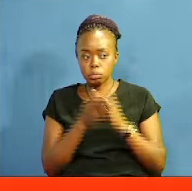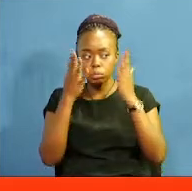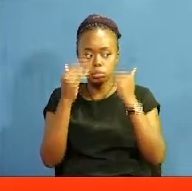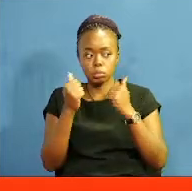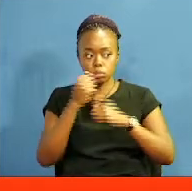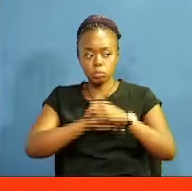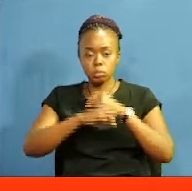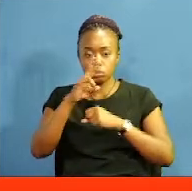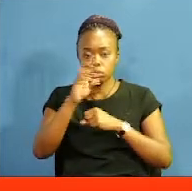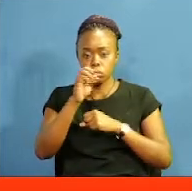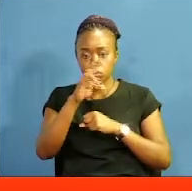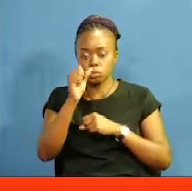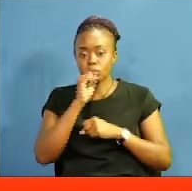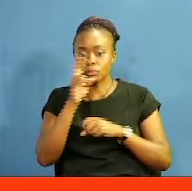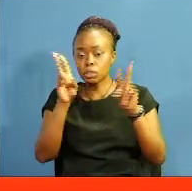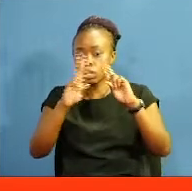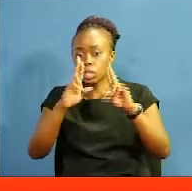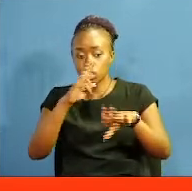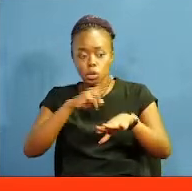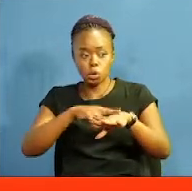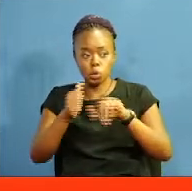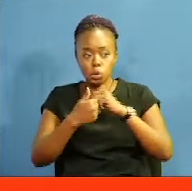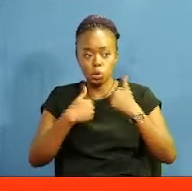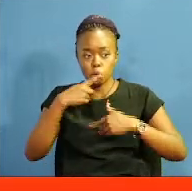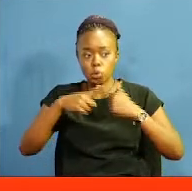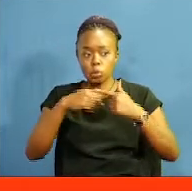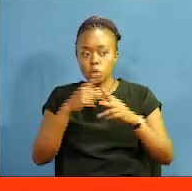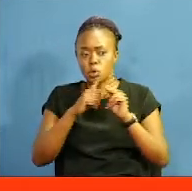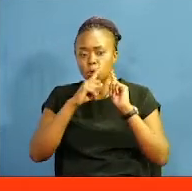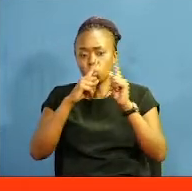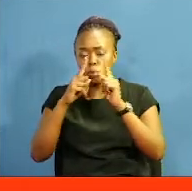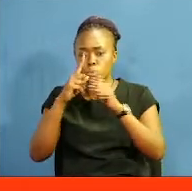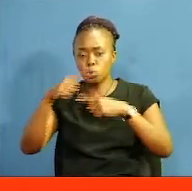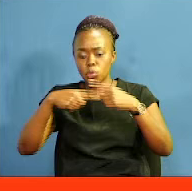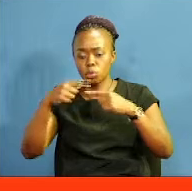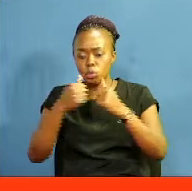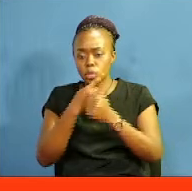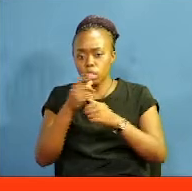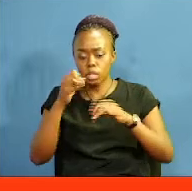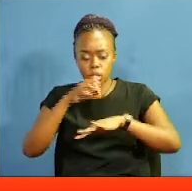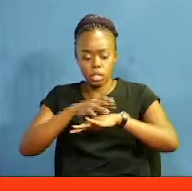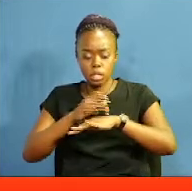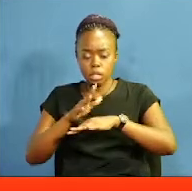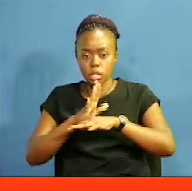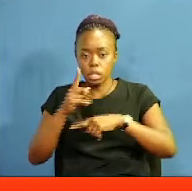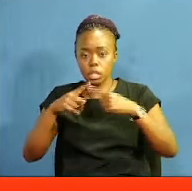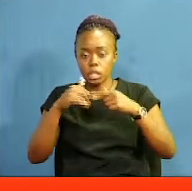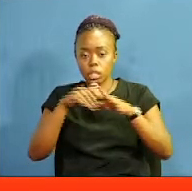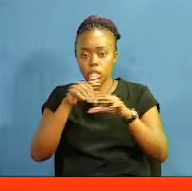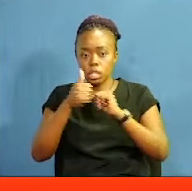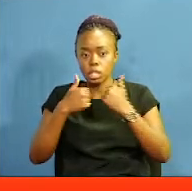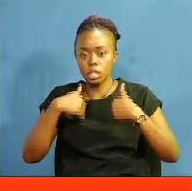Now, the 2022 political match is already on despite the referee cautioning about the early campaigns.